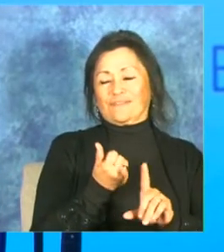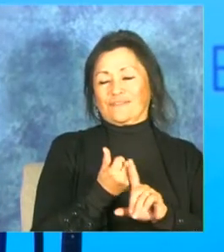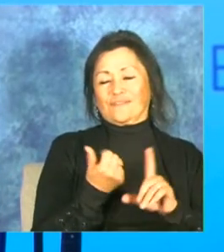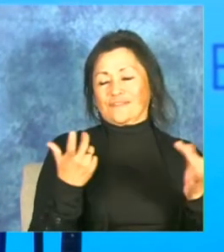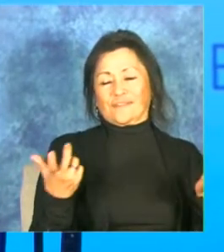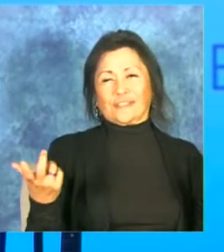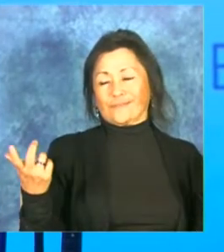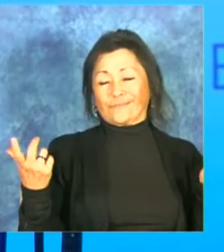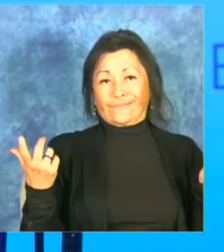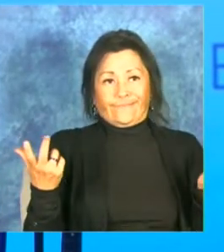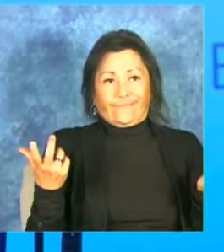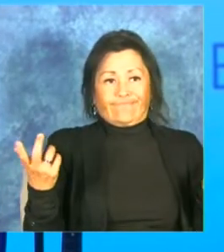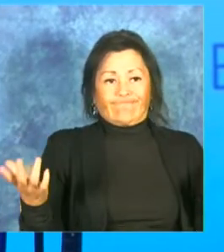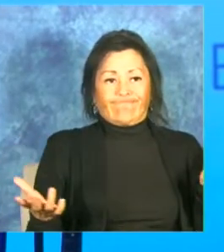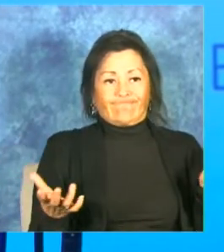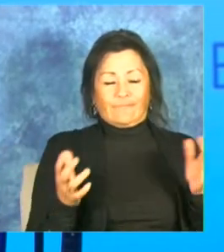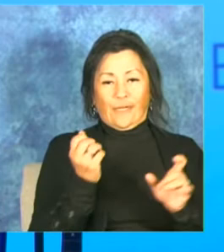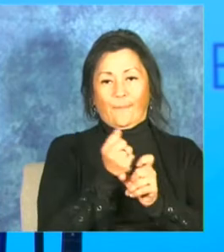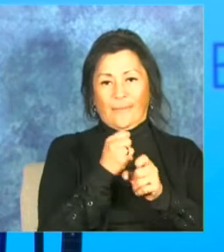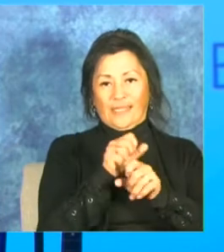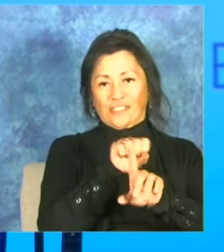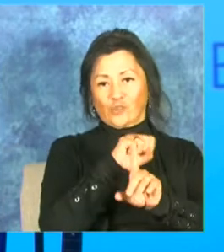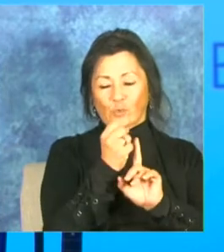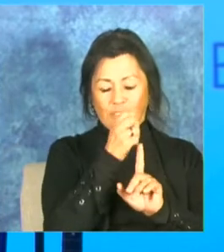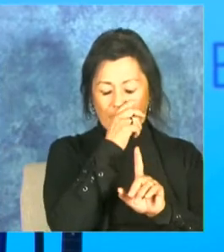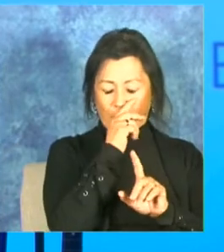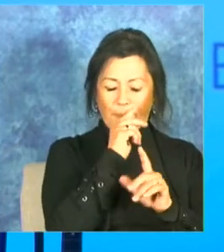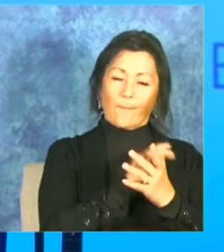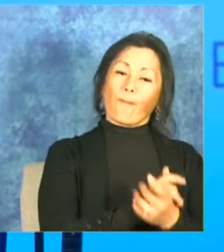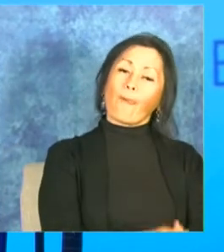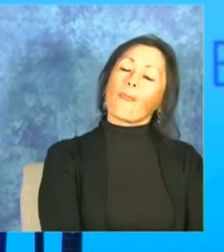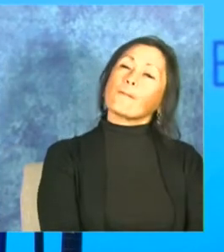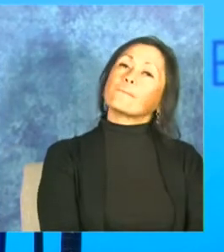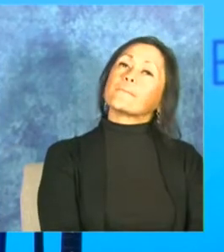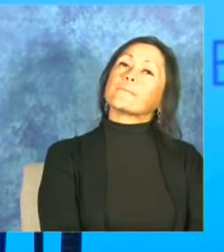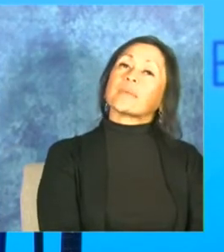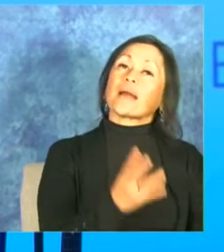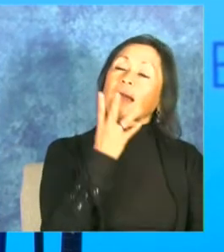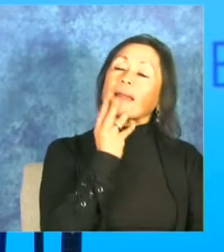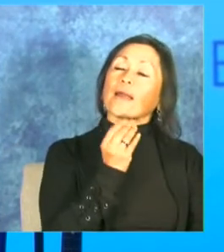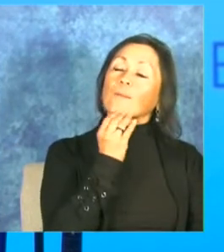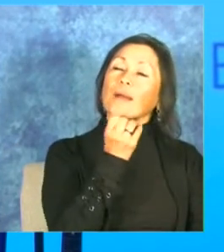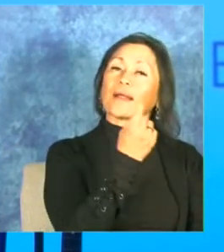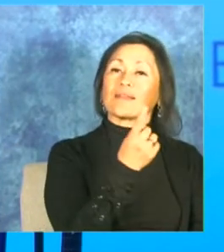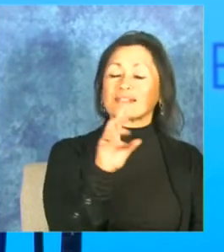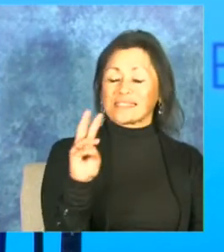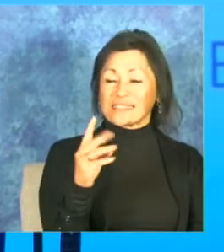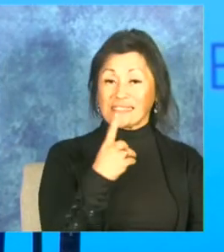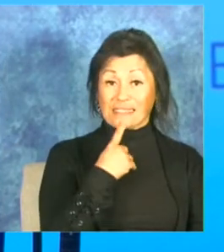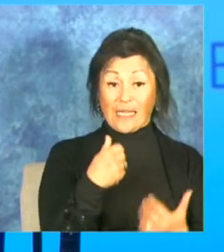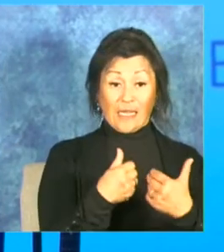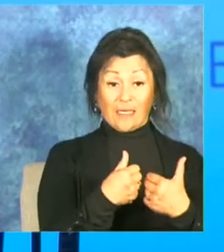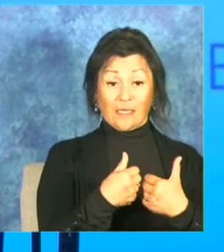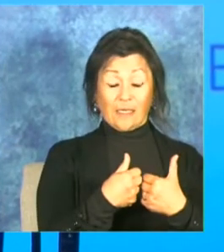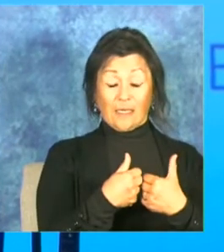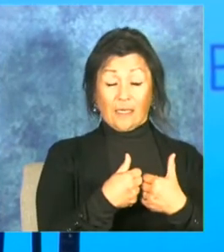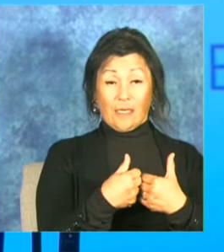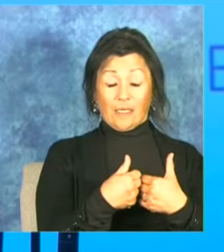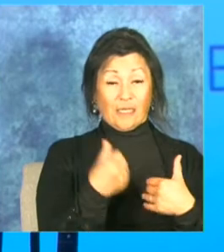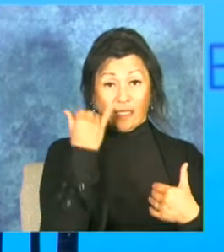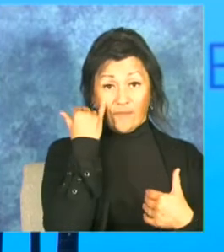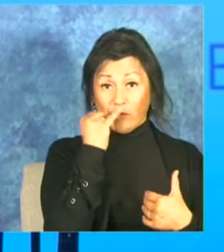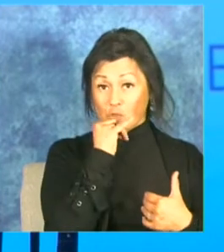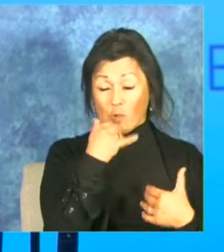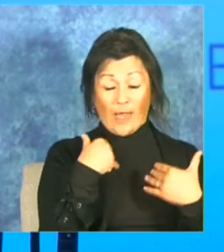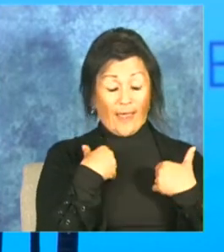self-contained and self-made situation. In Hebrews 11:6, it says that without faith it is